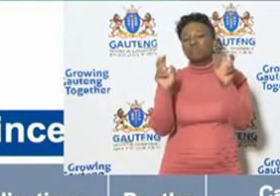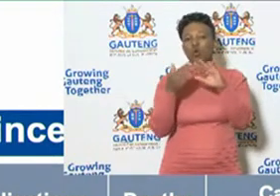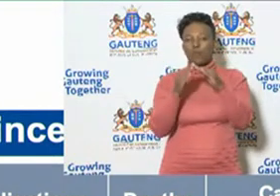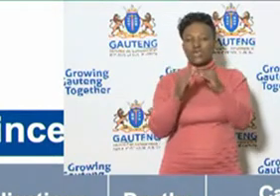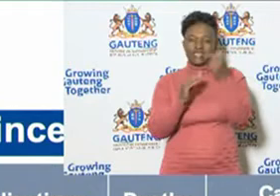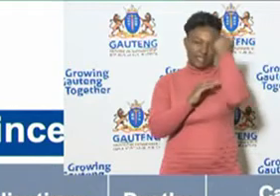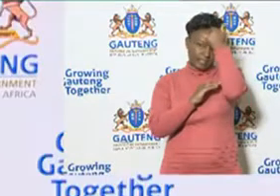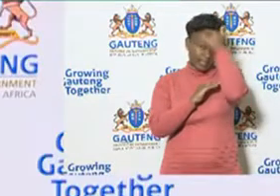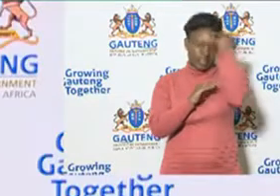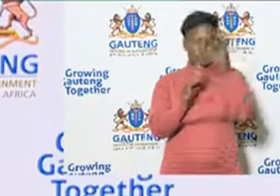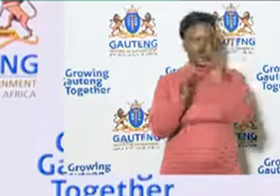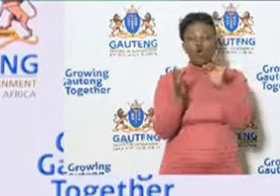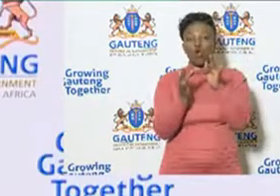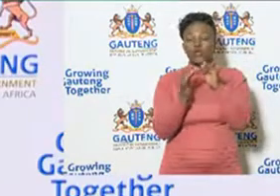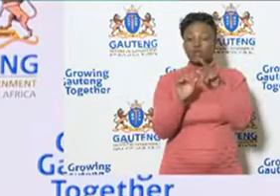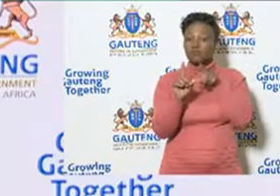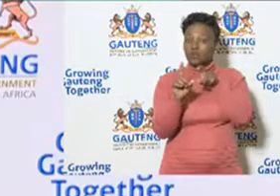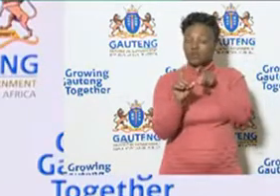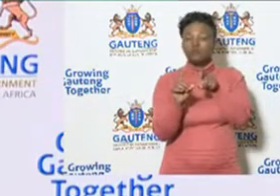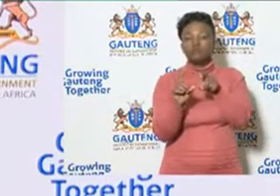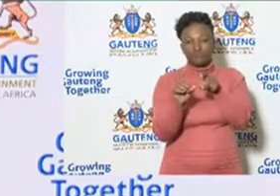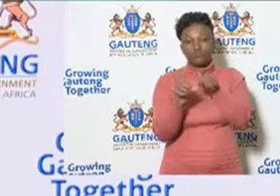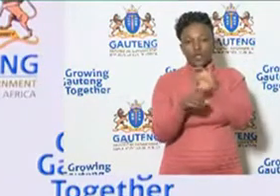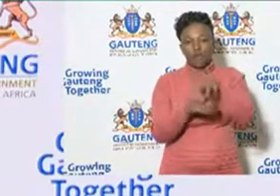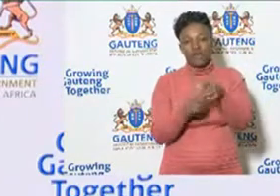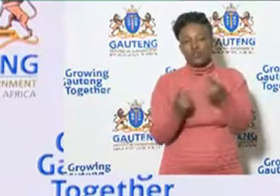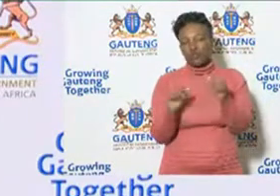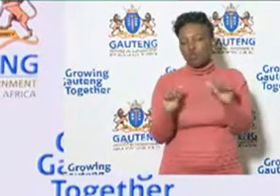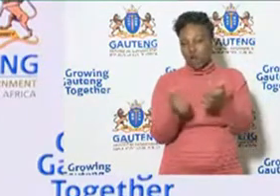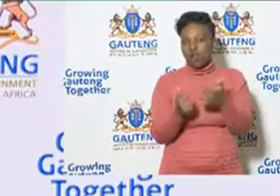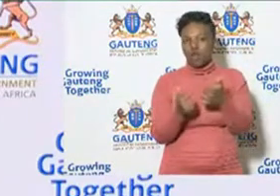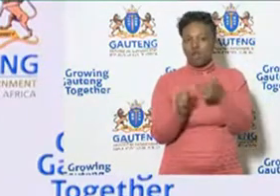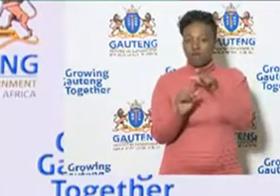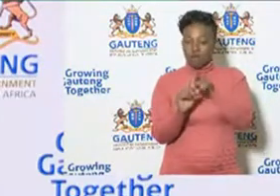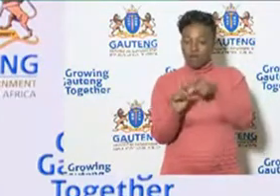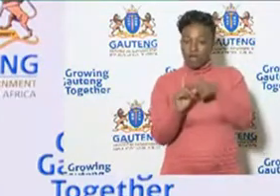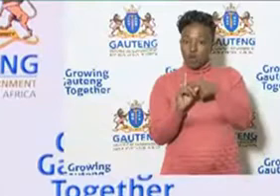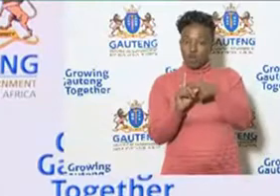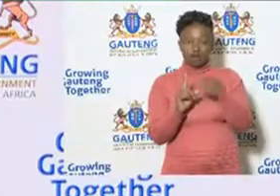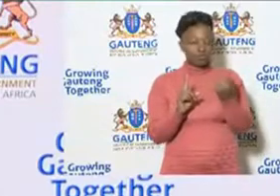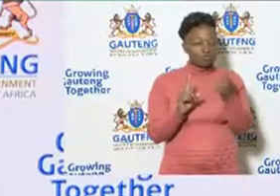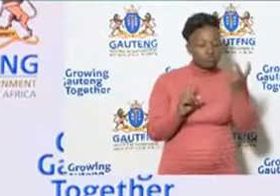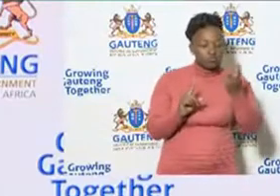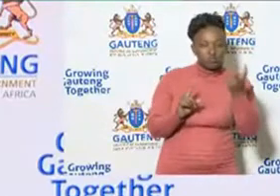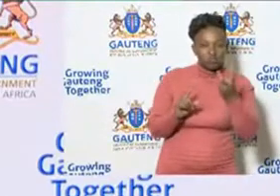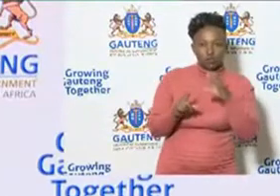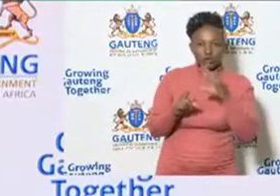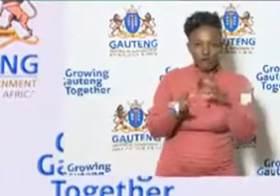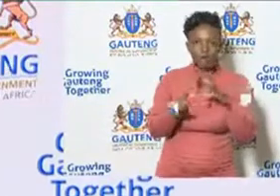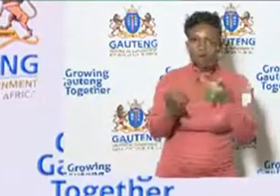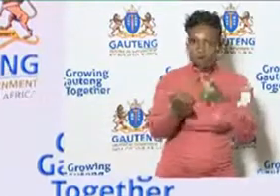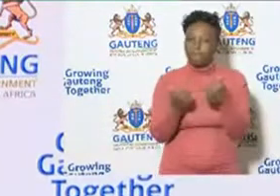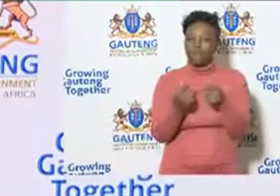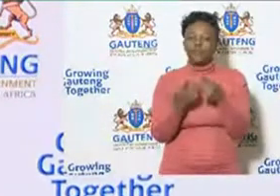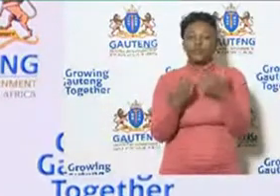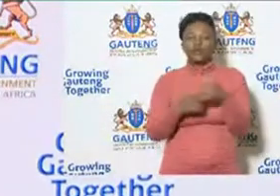Contact tracing, our province does extremely well. I'm going to give you an update on hospitalizations. The number of